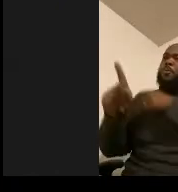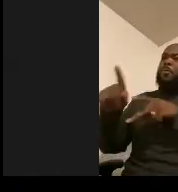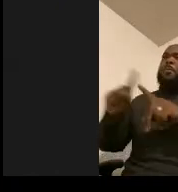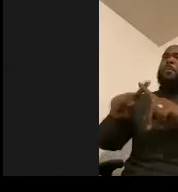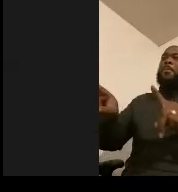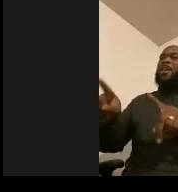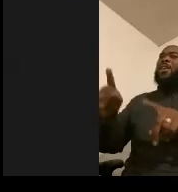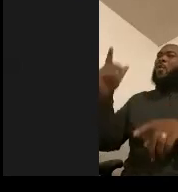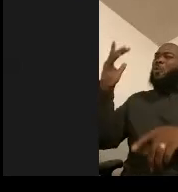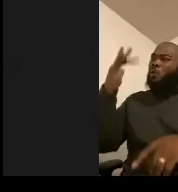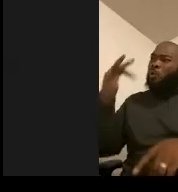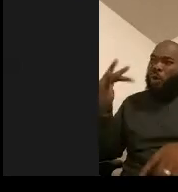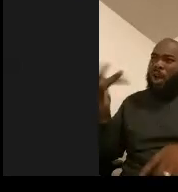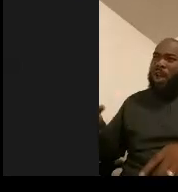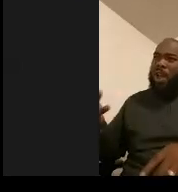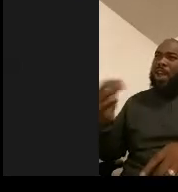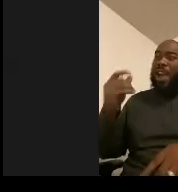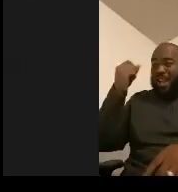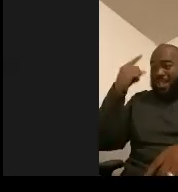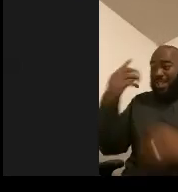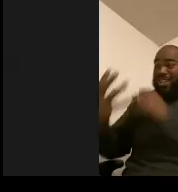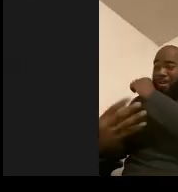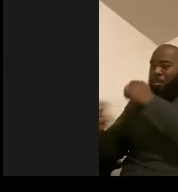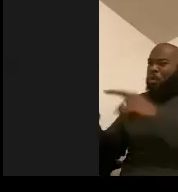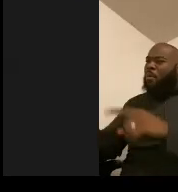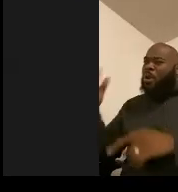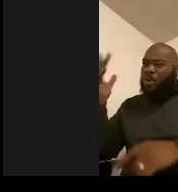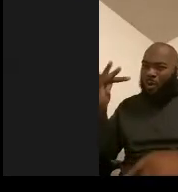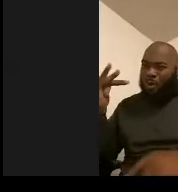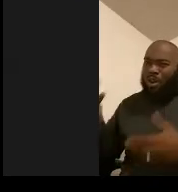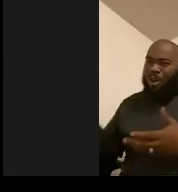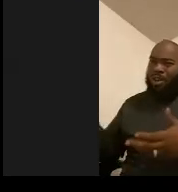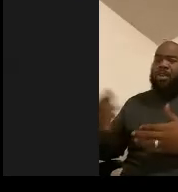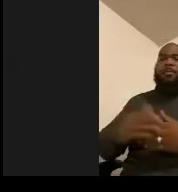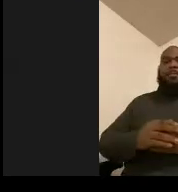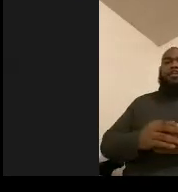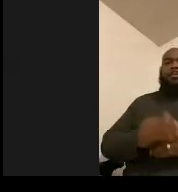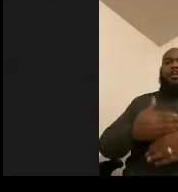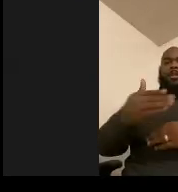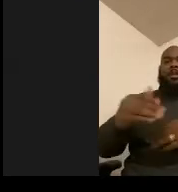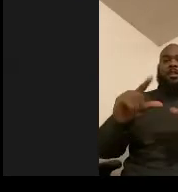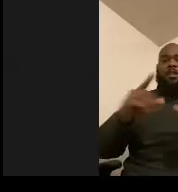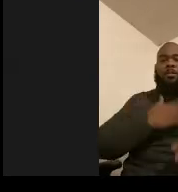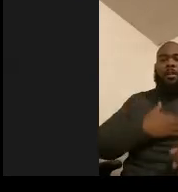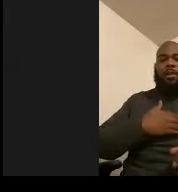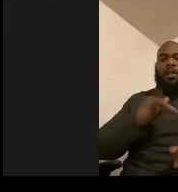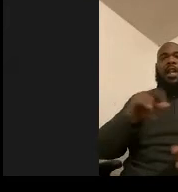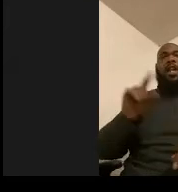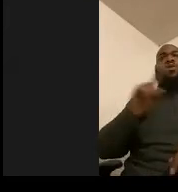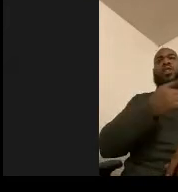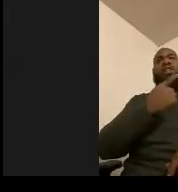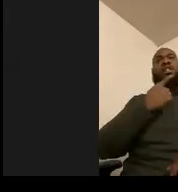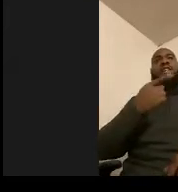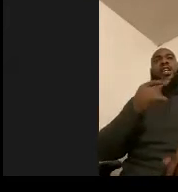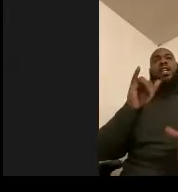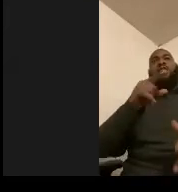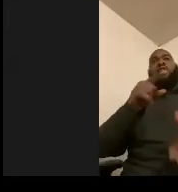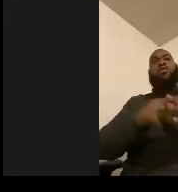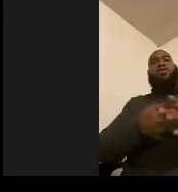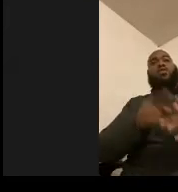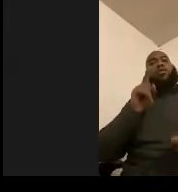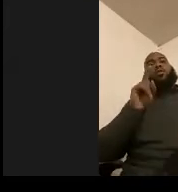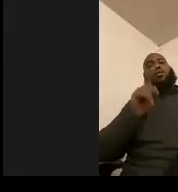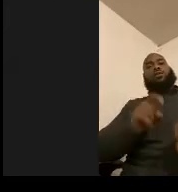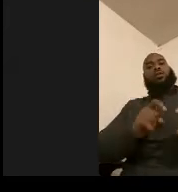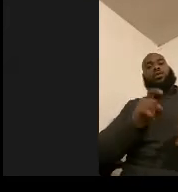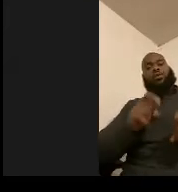there that kind of poverty? Next, please. And that's where he says, when you start asking that question, you're asking questions